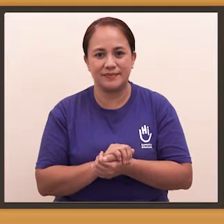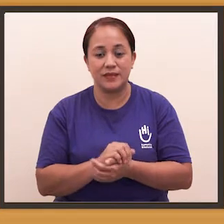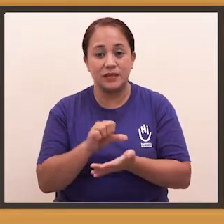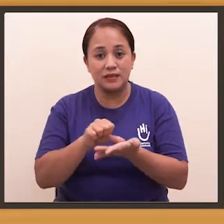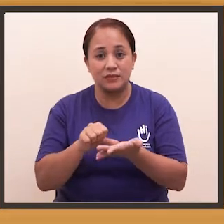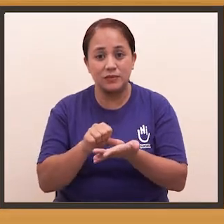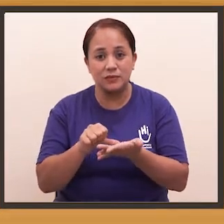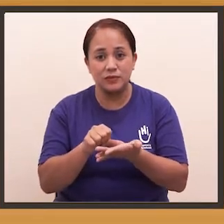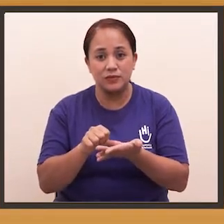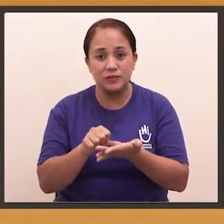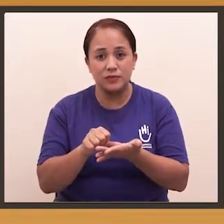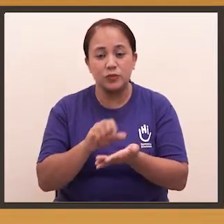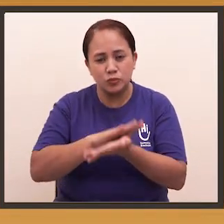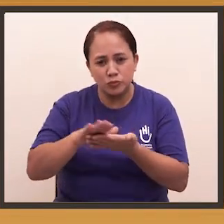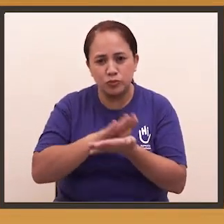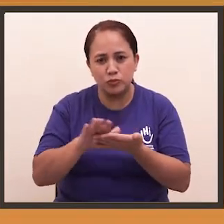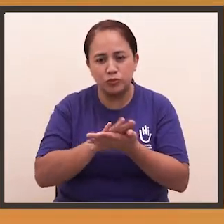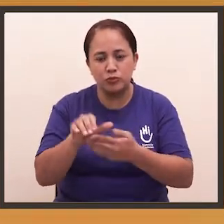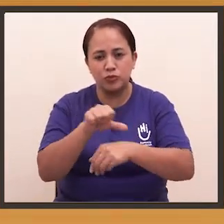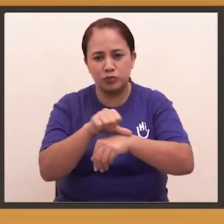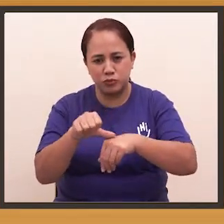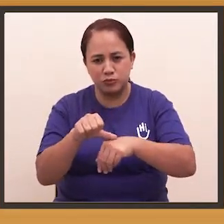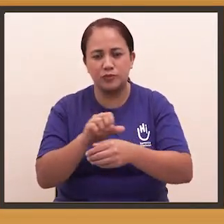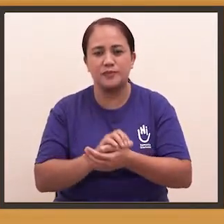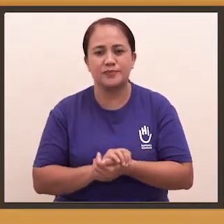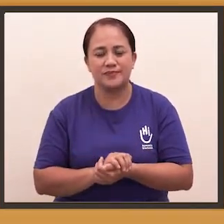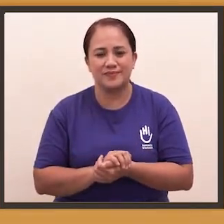Alcohol is used to disinfect wounds.